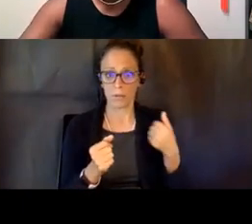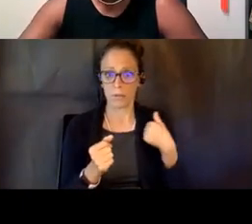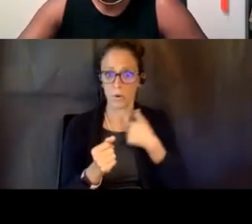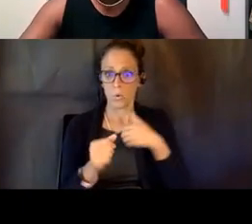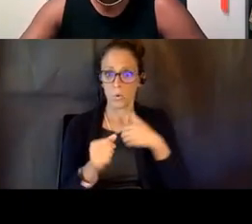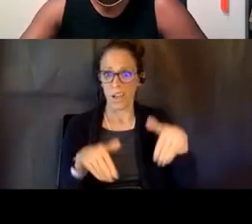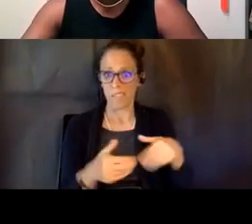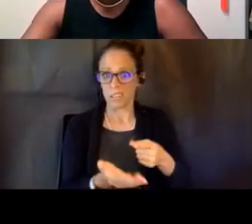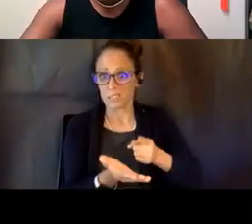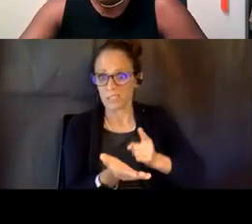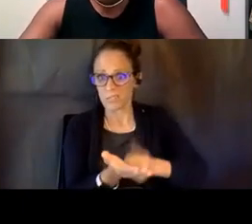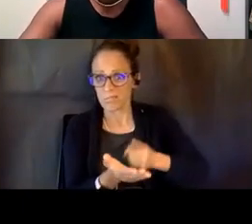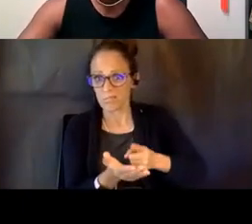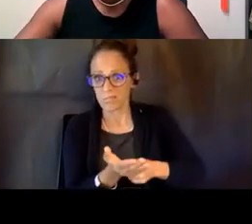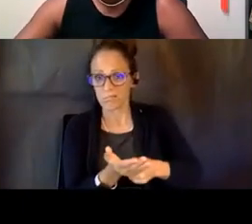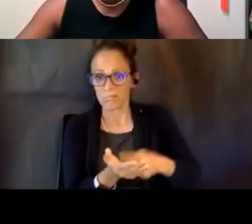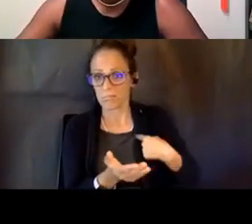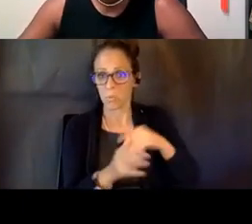and obviously.